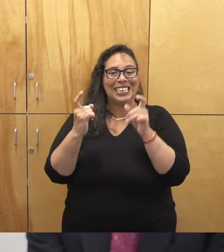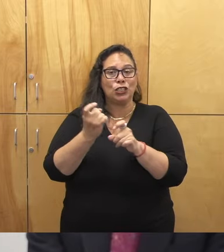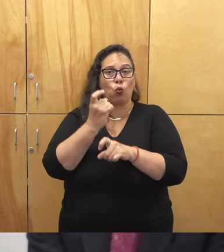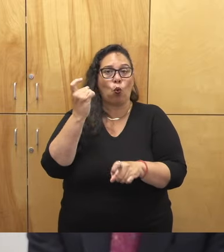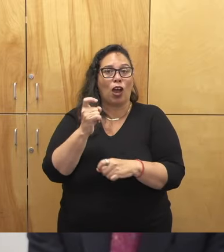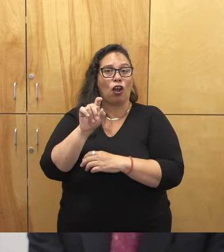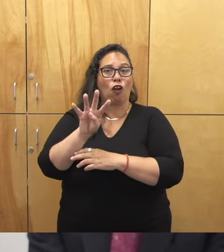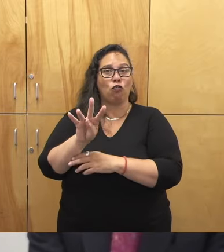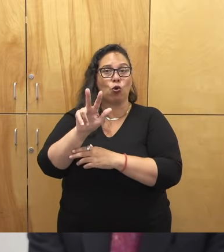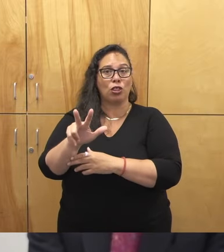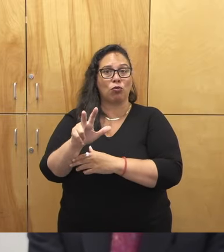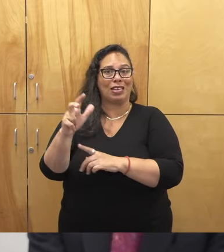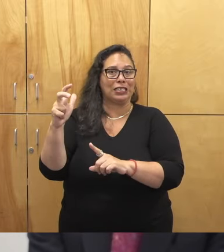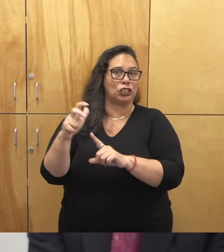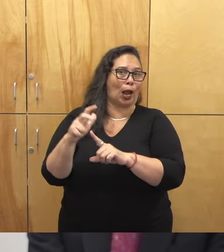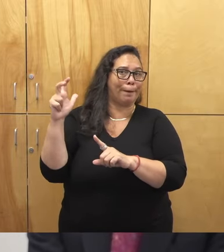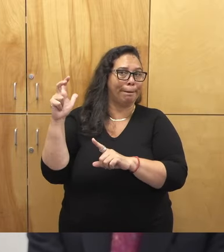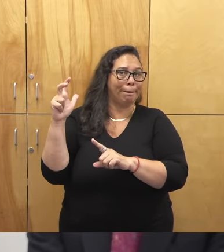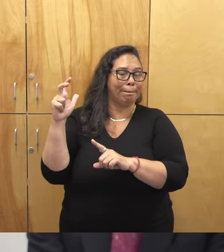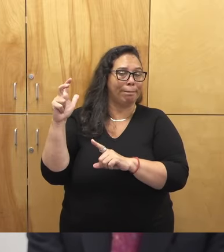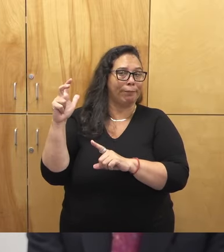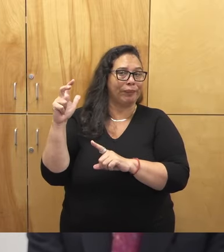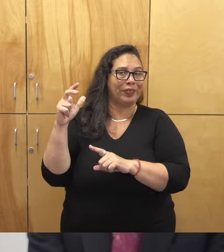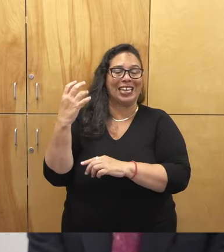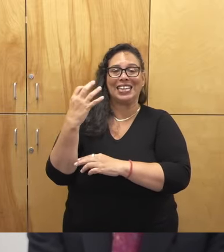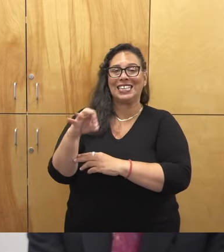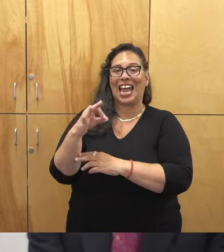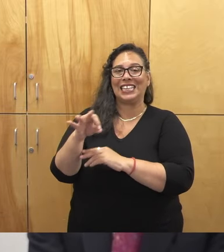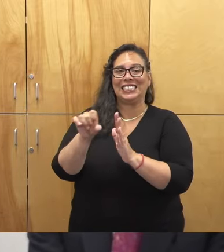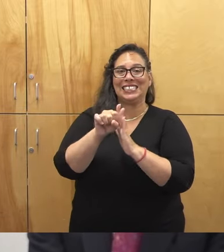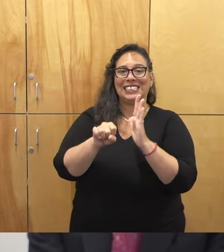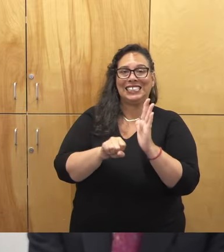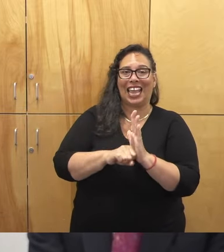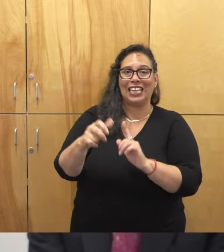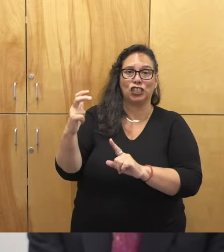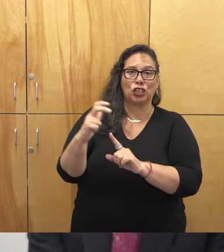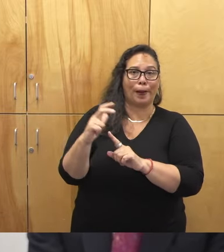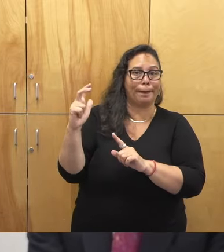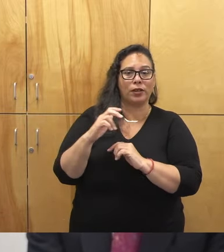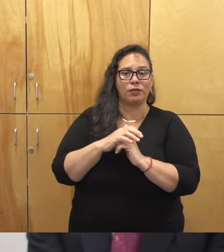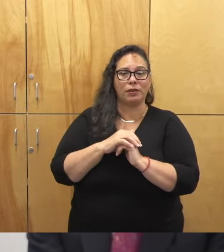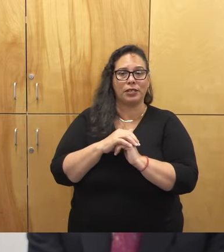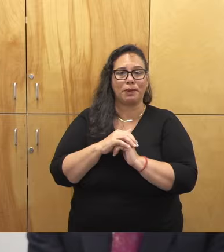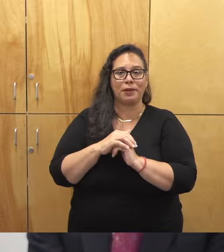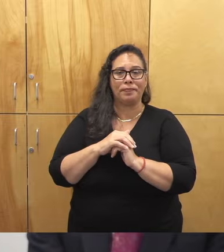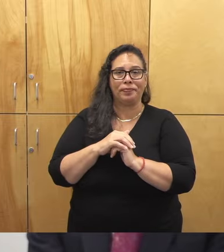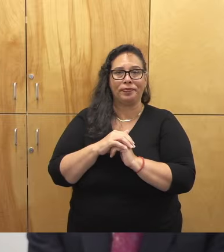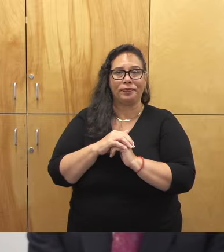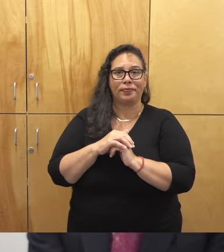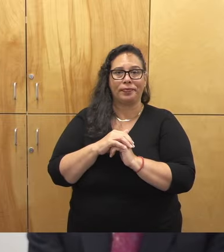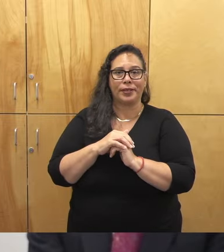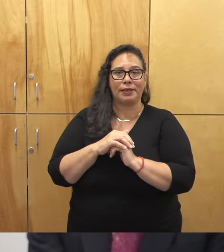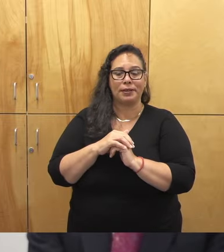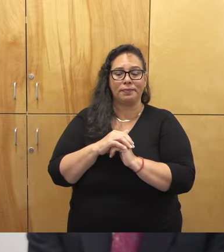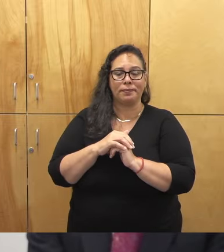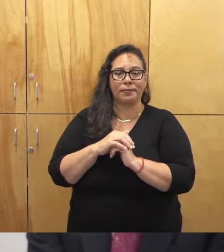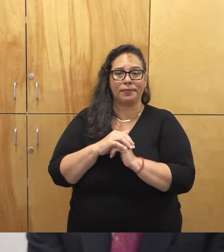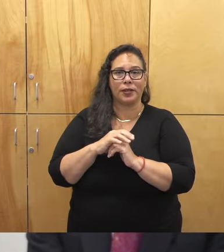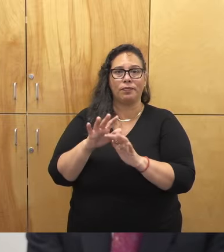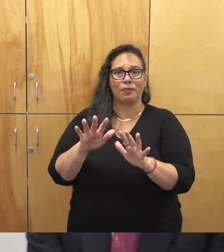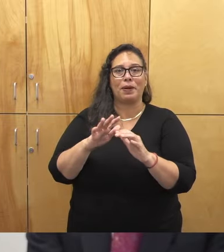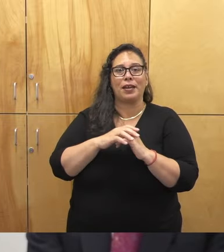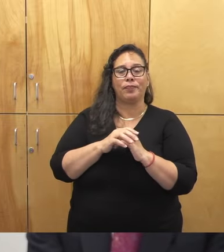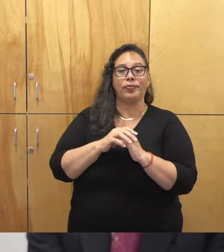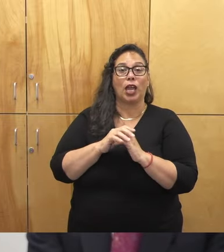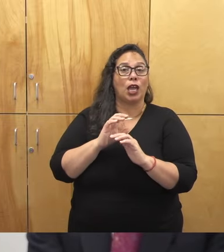43 championships, 19 state championships, and 24 CIF championships, and no